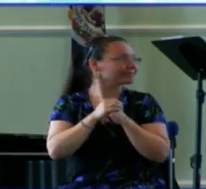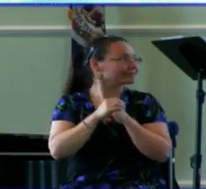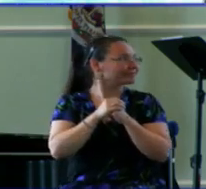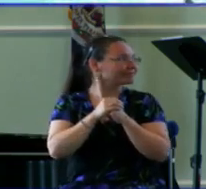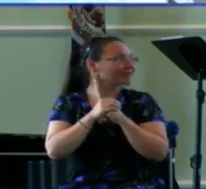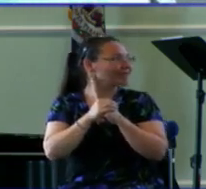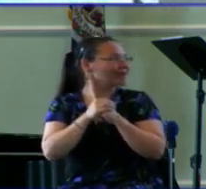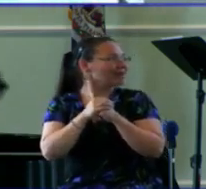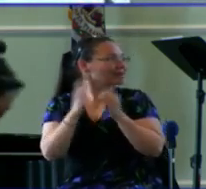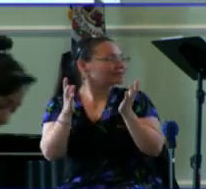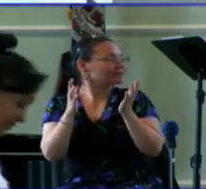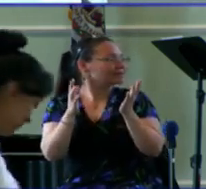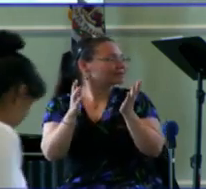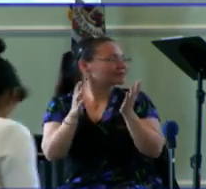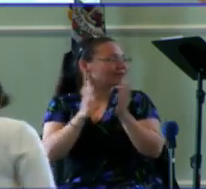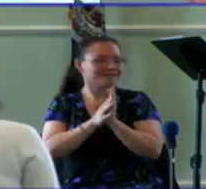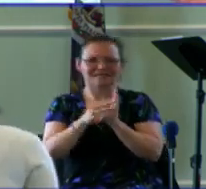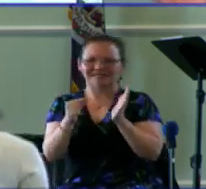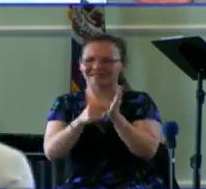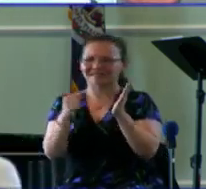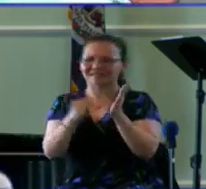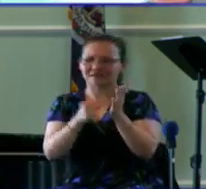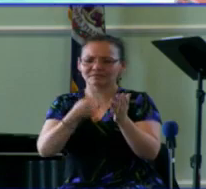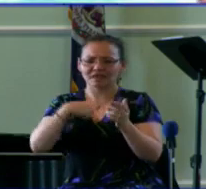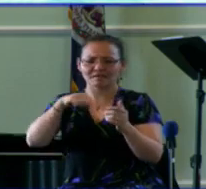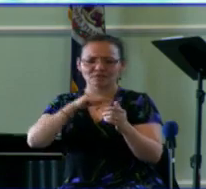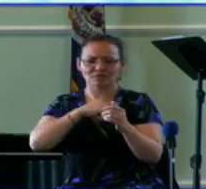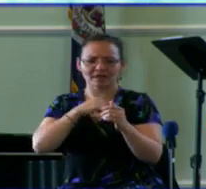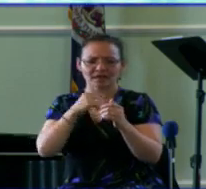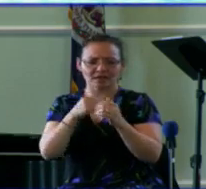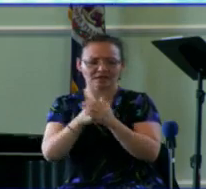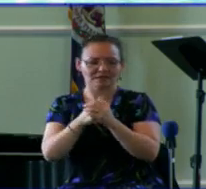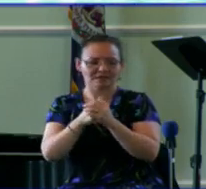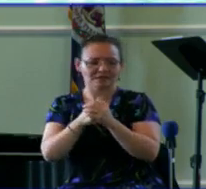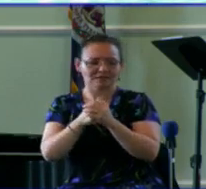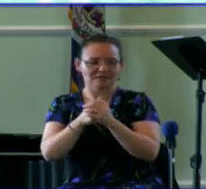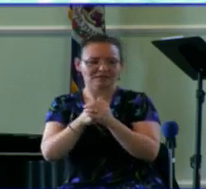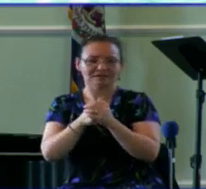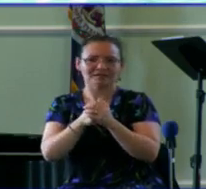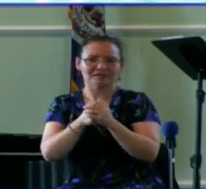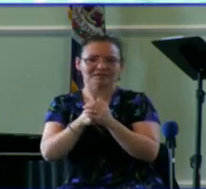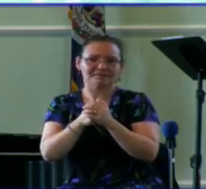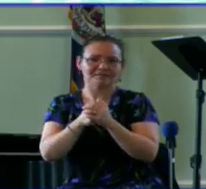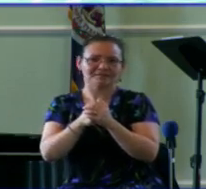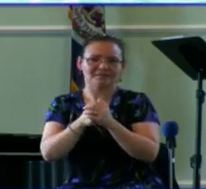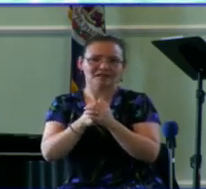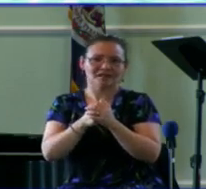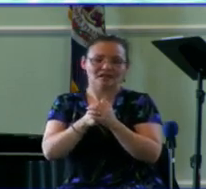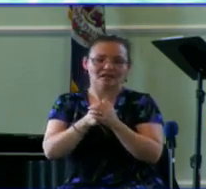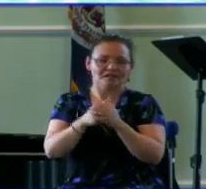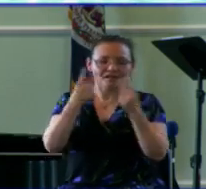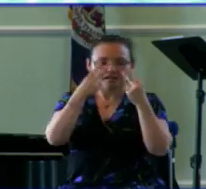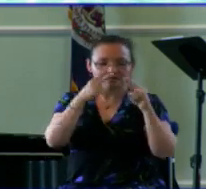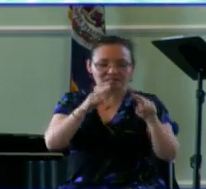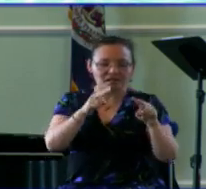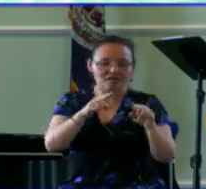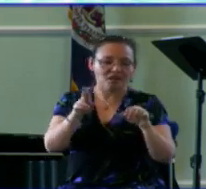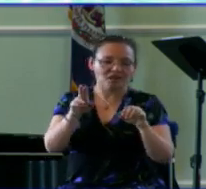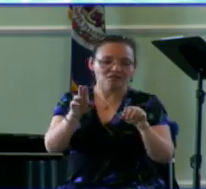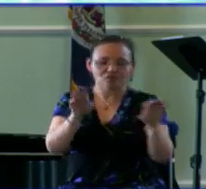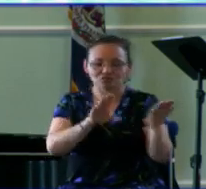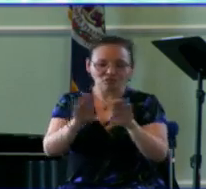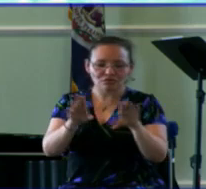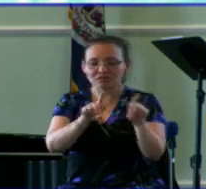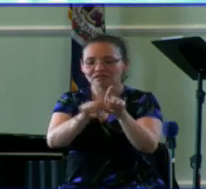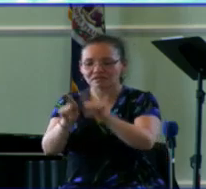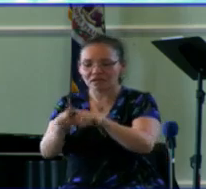But sometimes, you know, we get so much into doing things the same way that